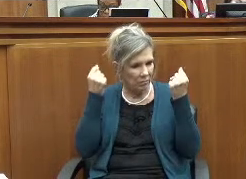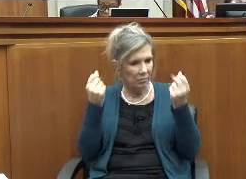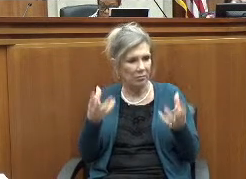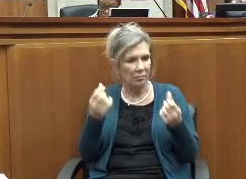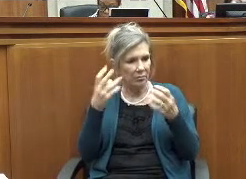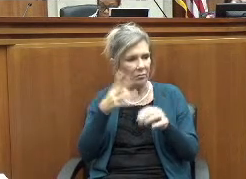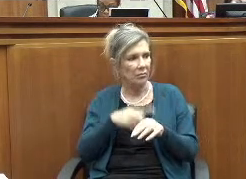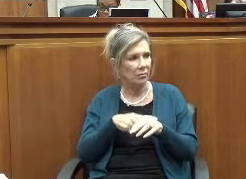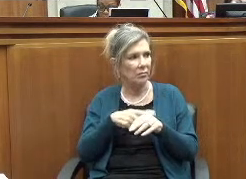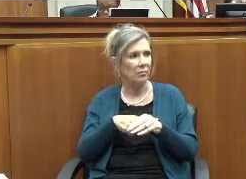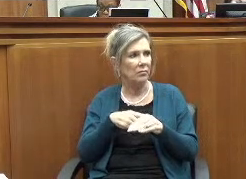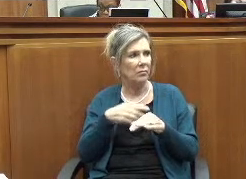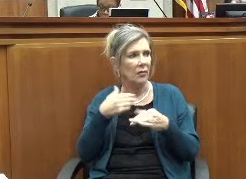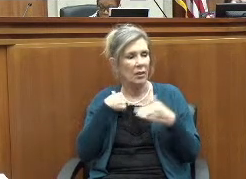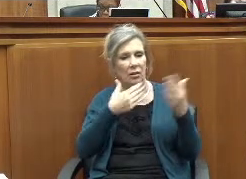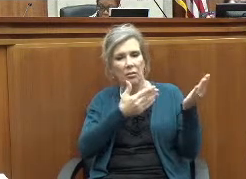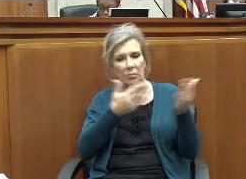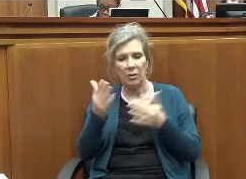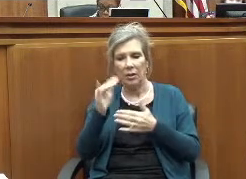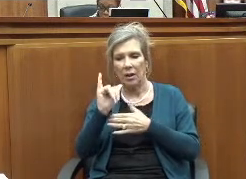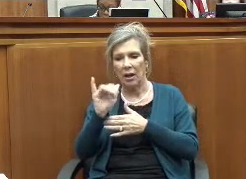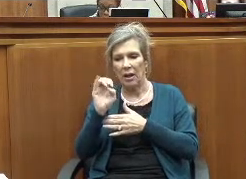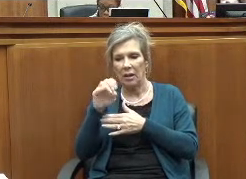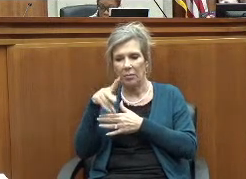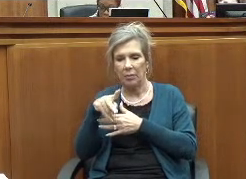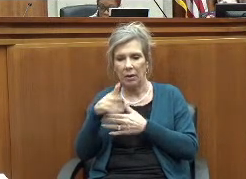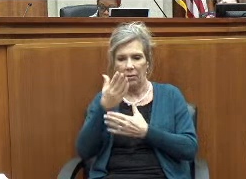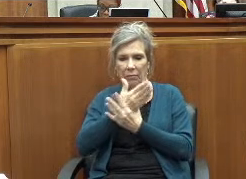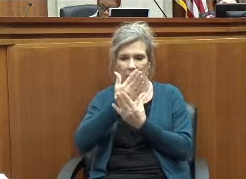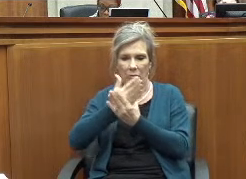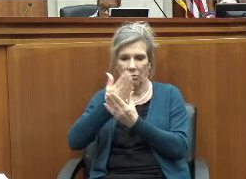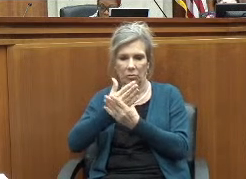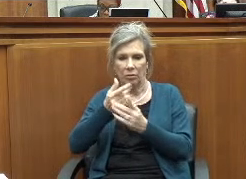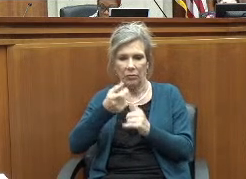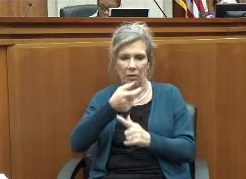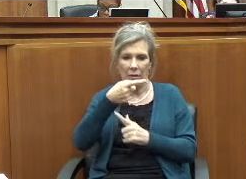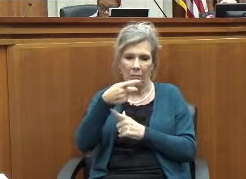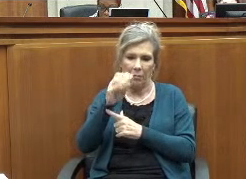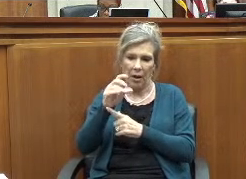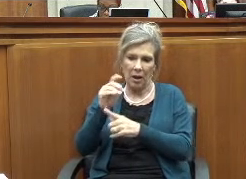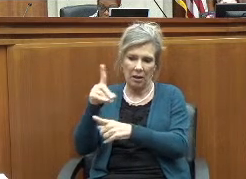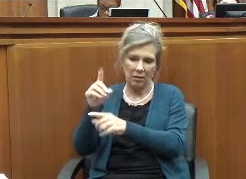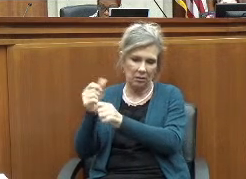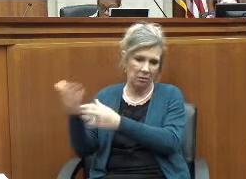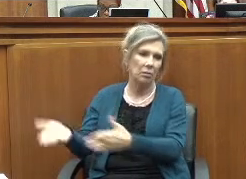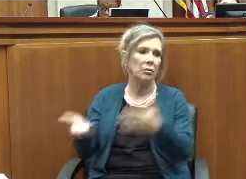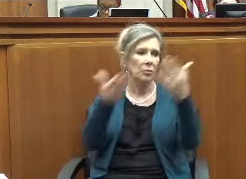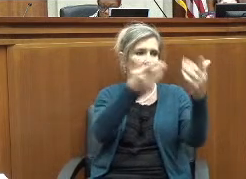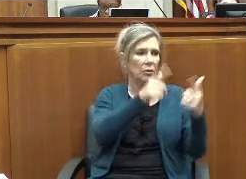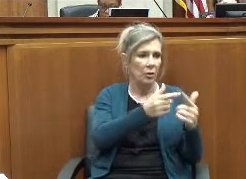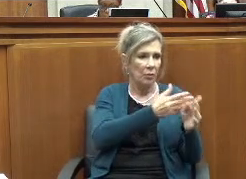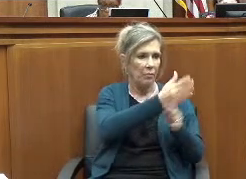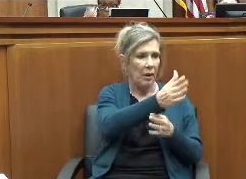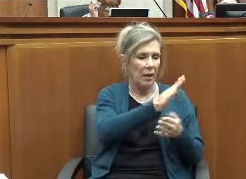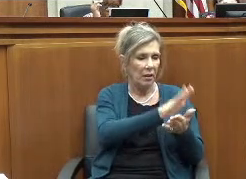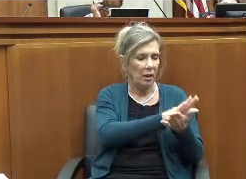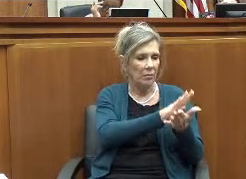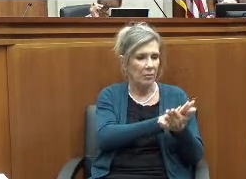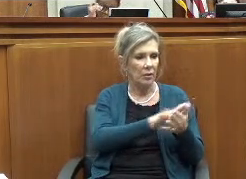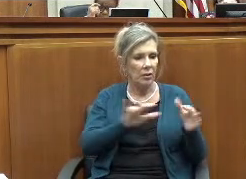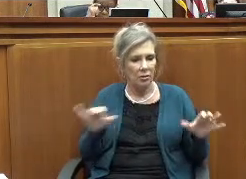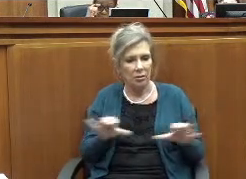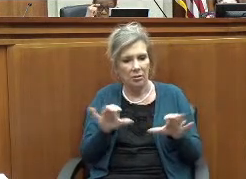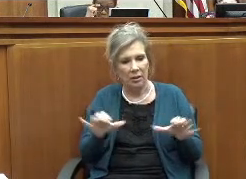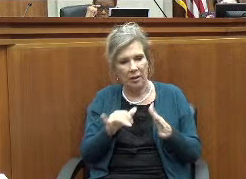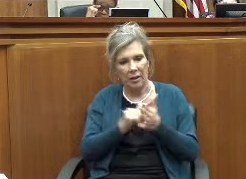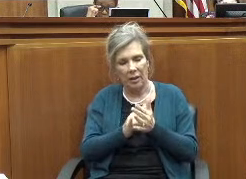and had to bring all IP folders from the pods to the main campus and have done this in detail with laborious hours